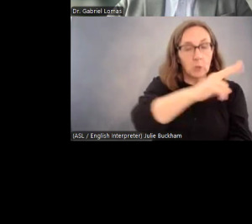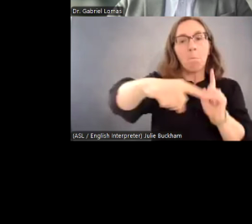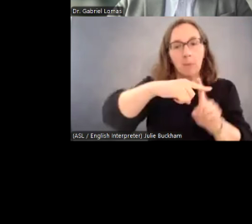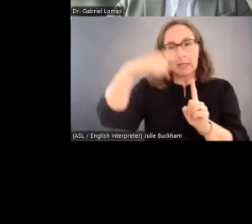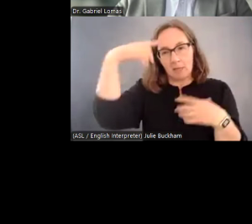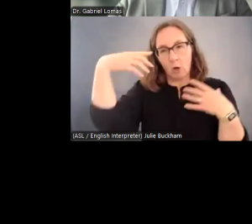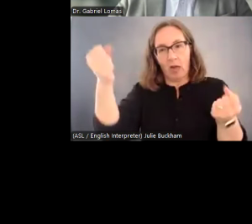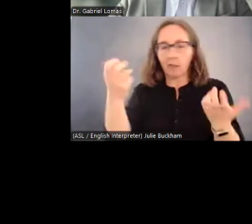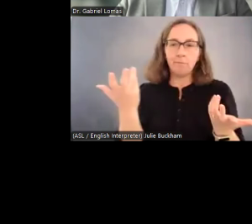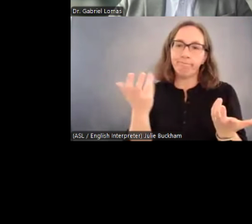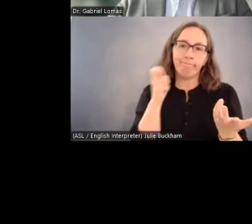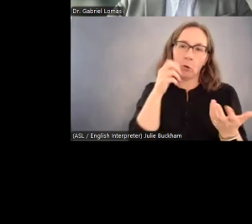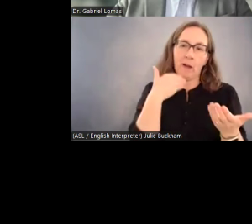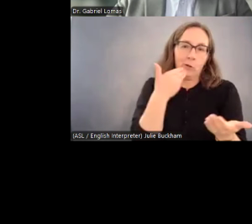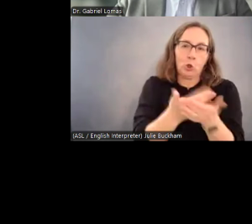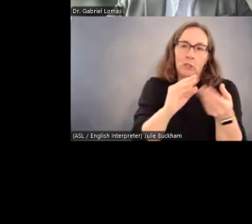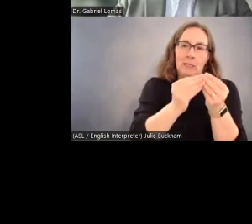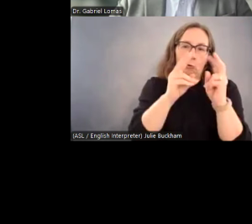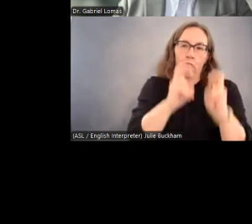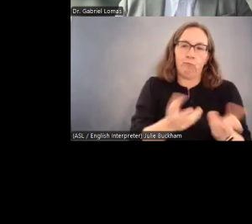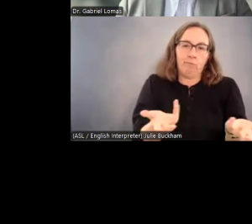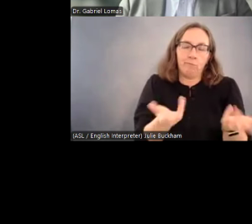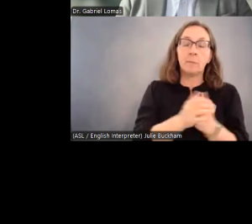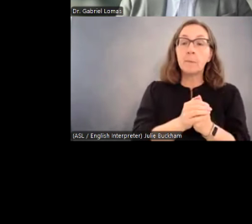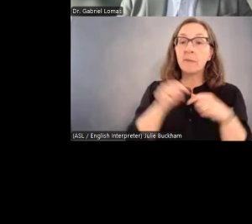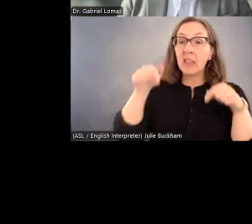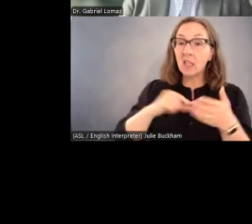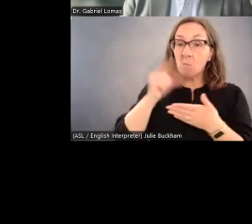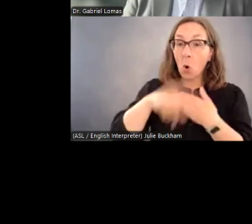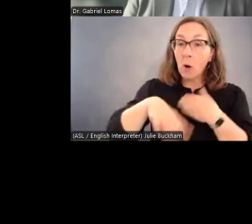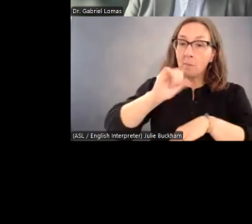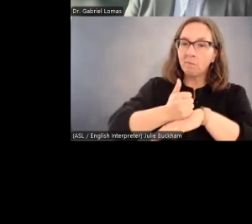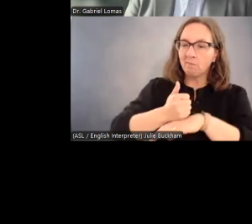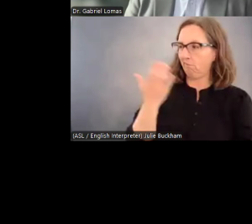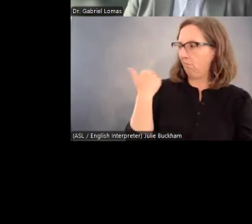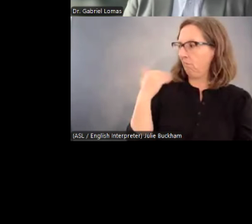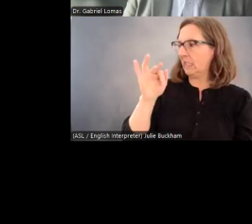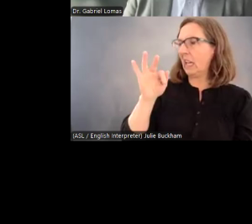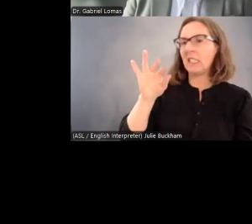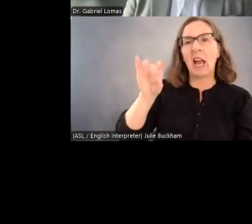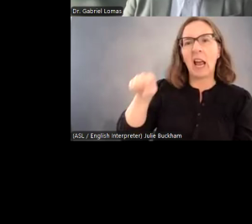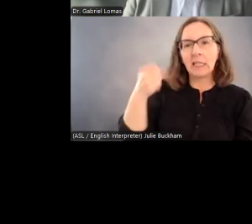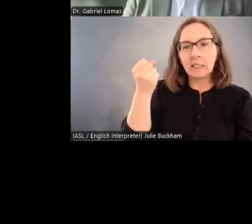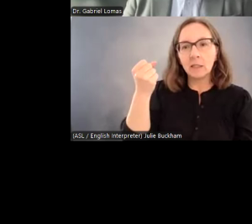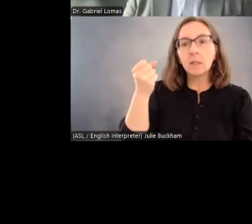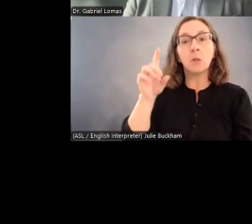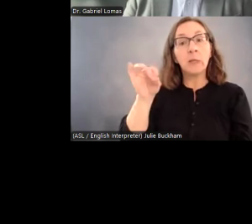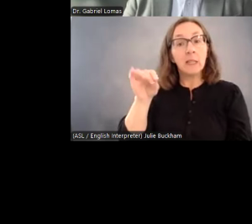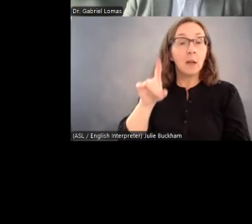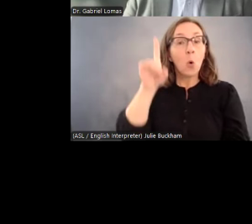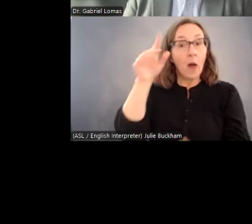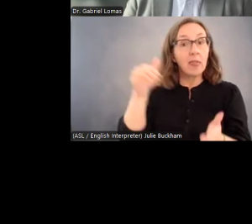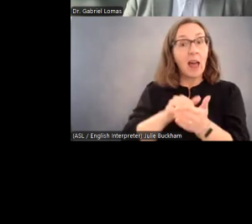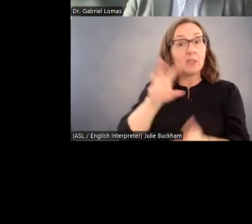program that we founded back in the late 80s, we served over 1,600 deaf individuals. And one of